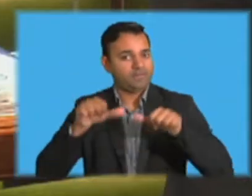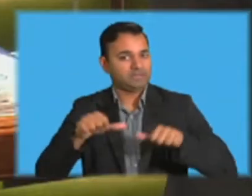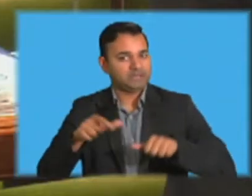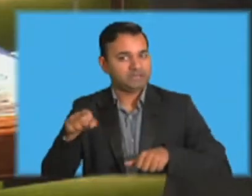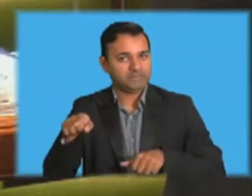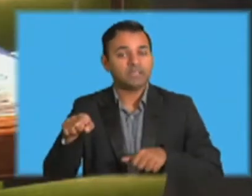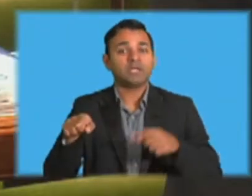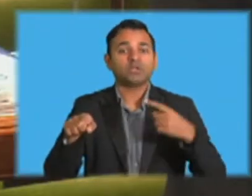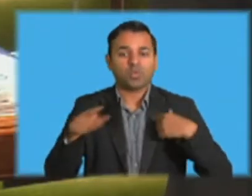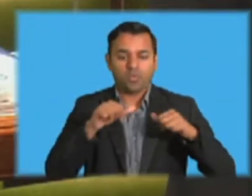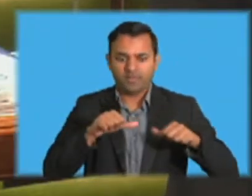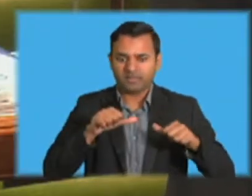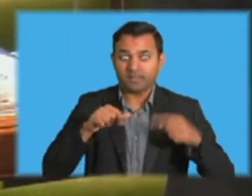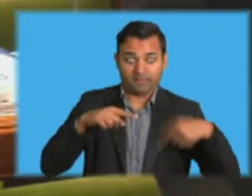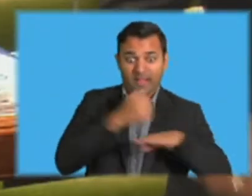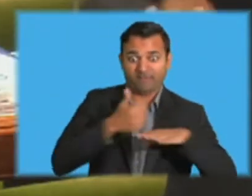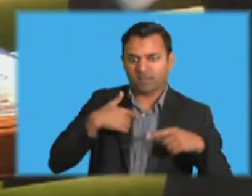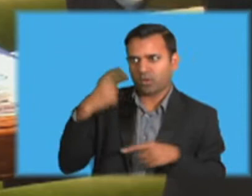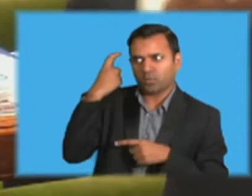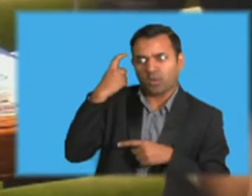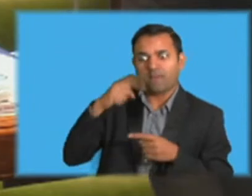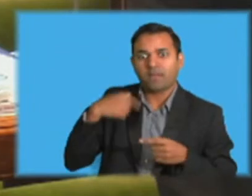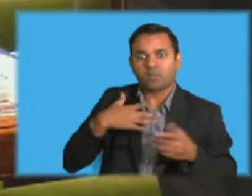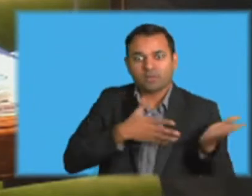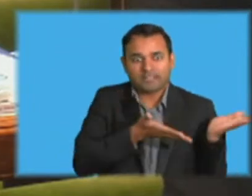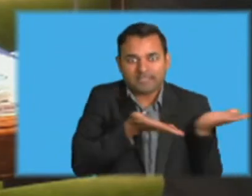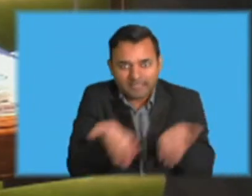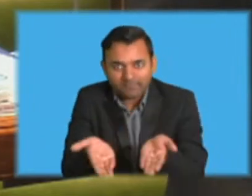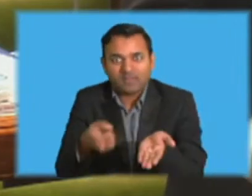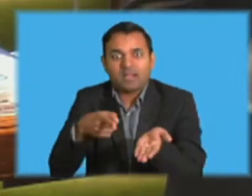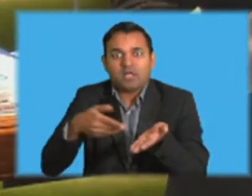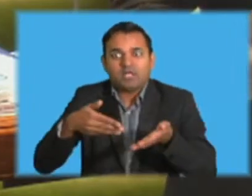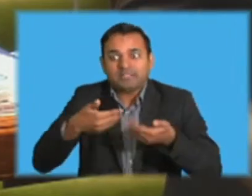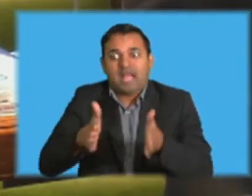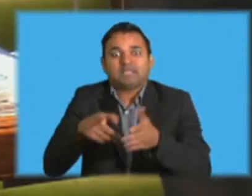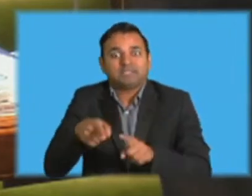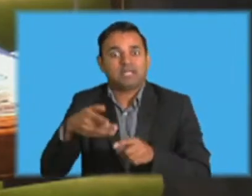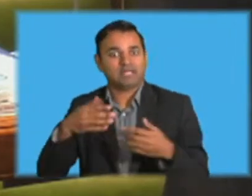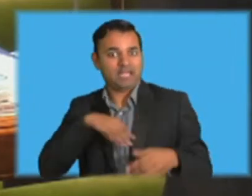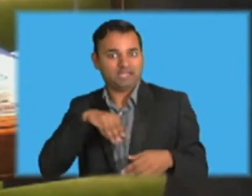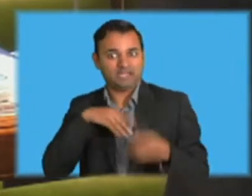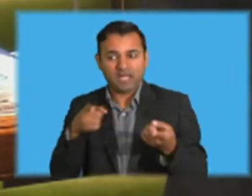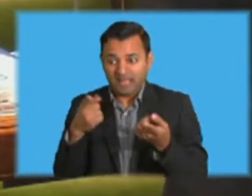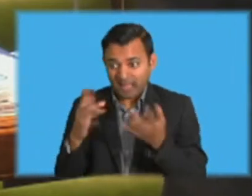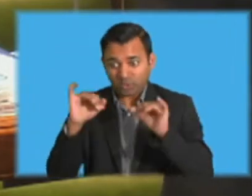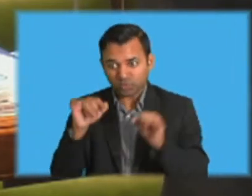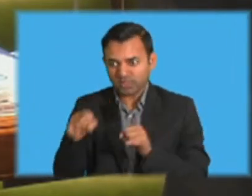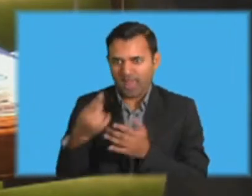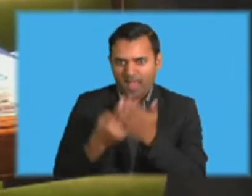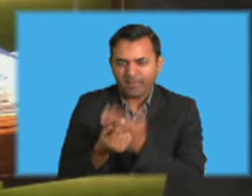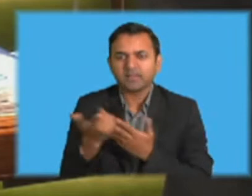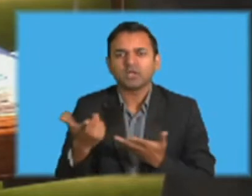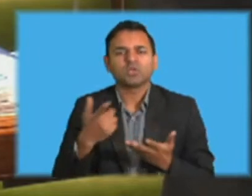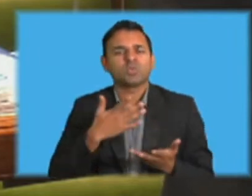of e-ticketing for a number of reasons, has been highlighted, because we wanted a number of service providers within the industry,